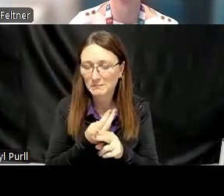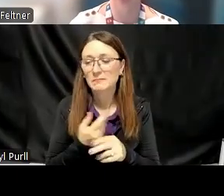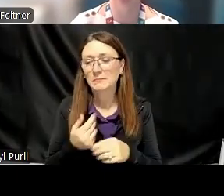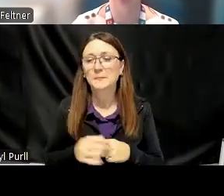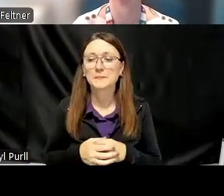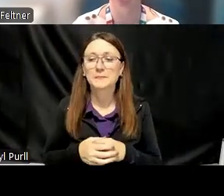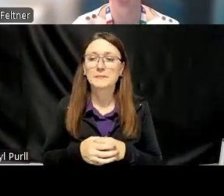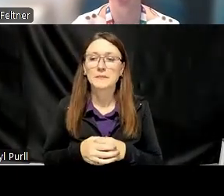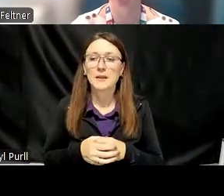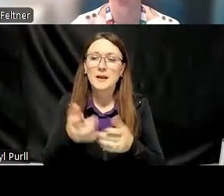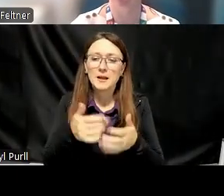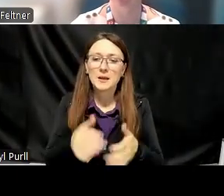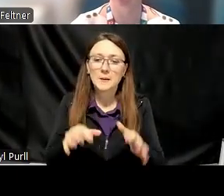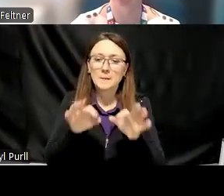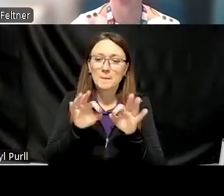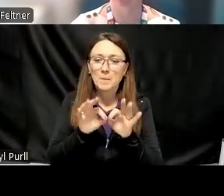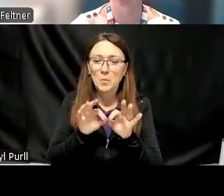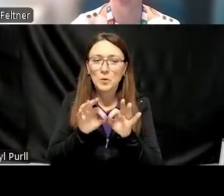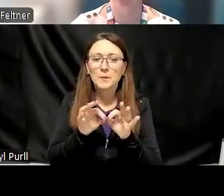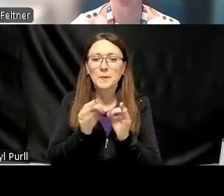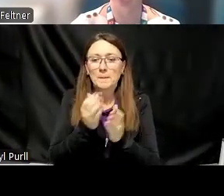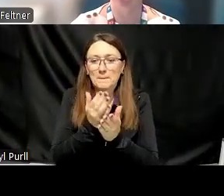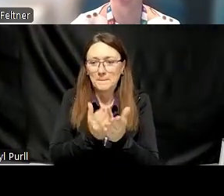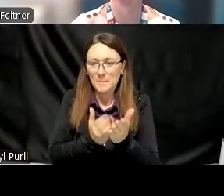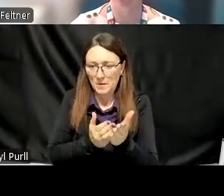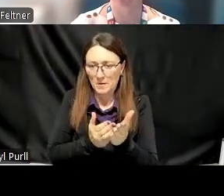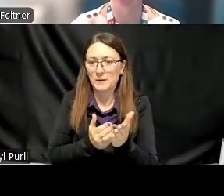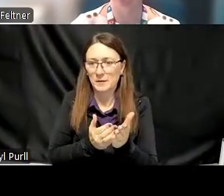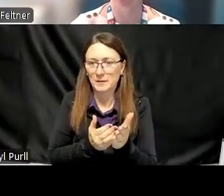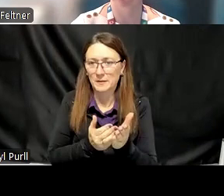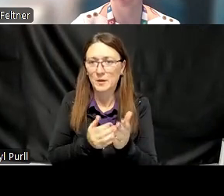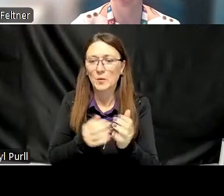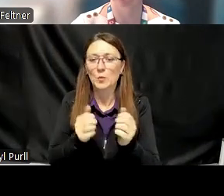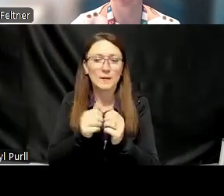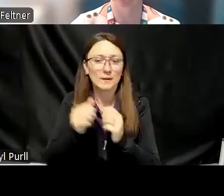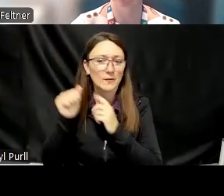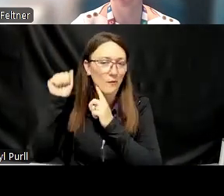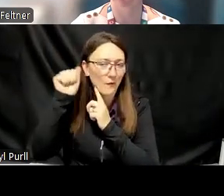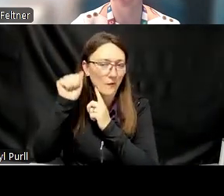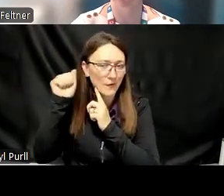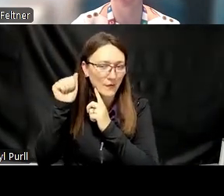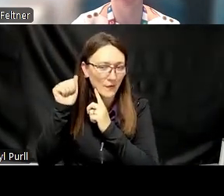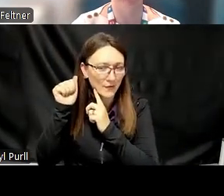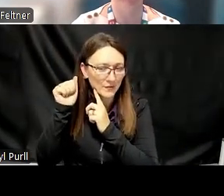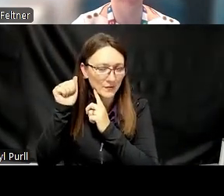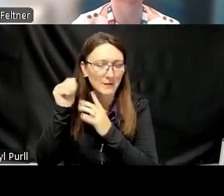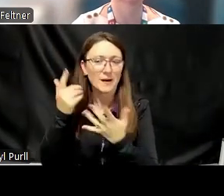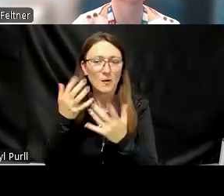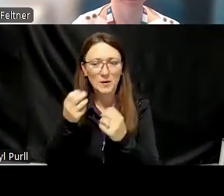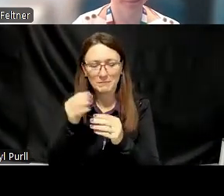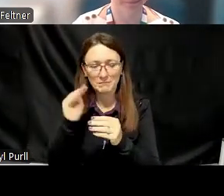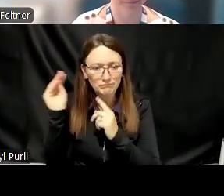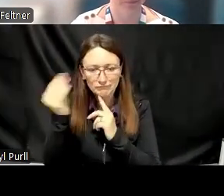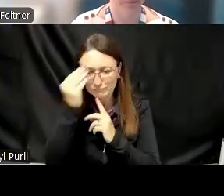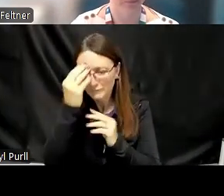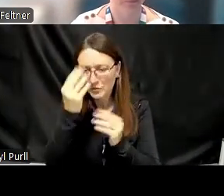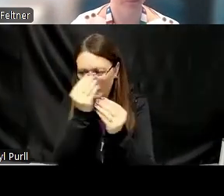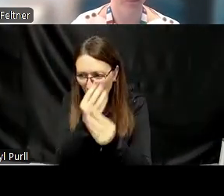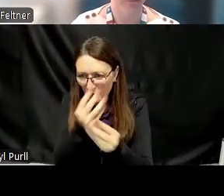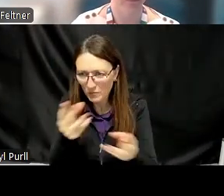So there's this important kind of service piece that comes with audiology, and I always want to make sure that that's at the forefront of